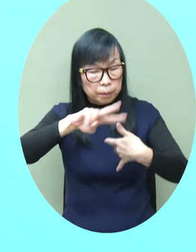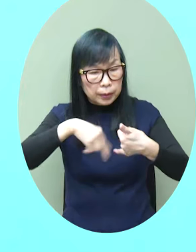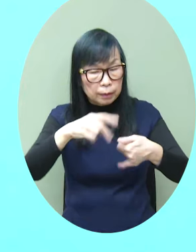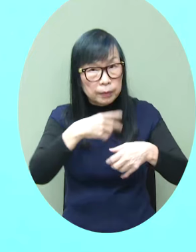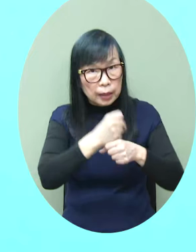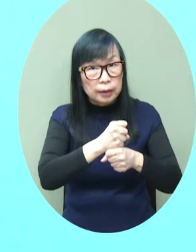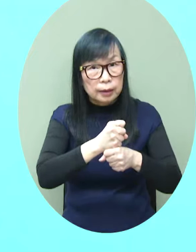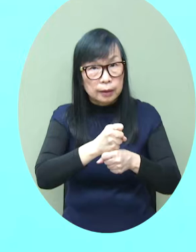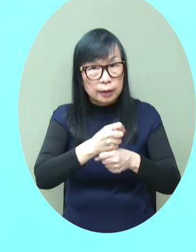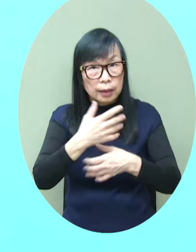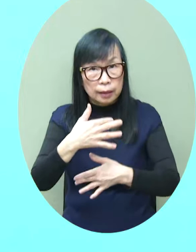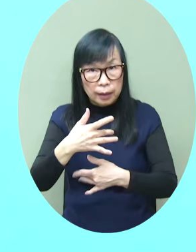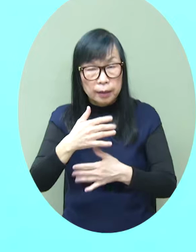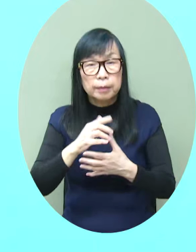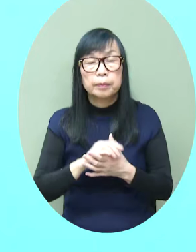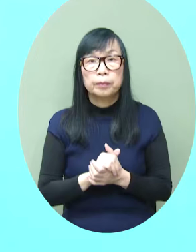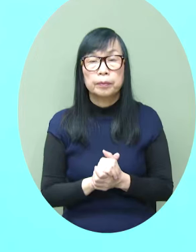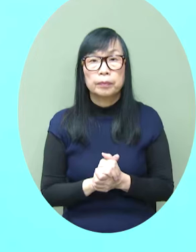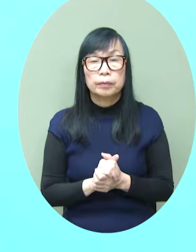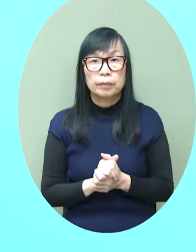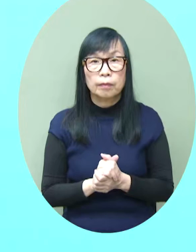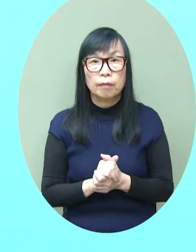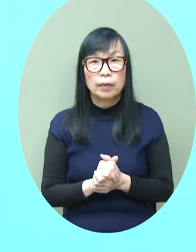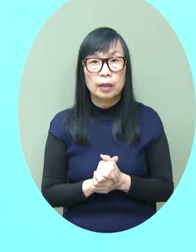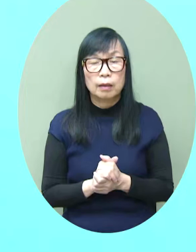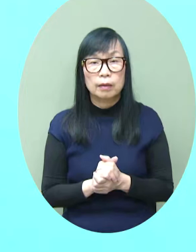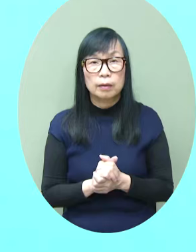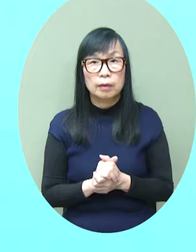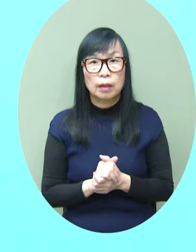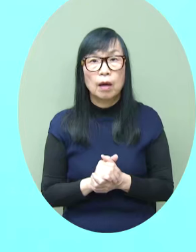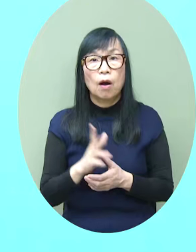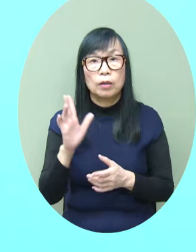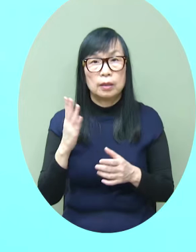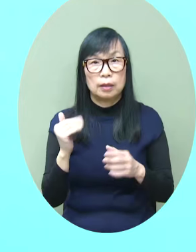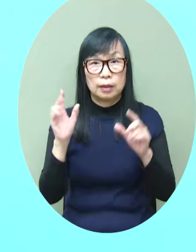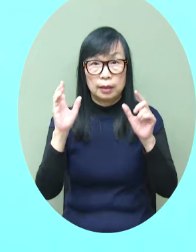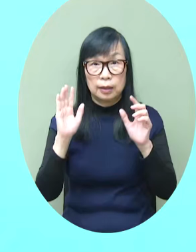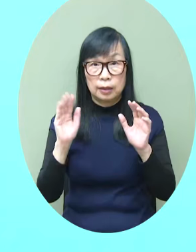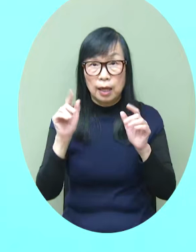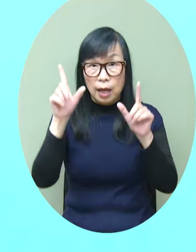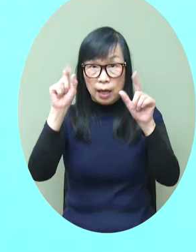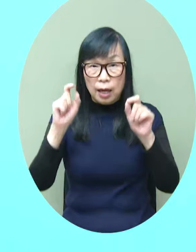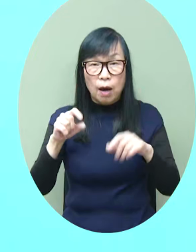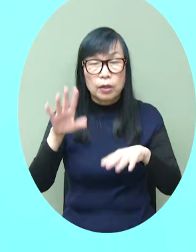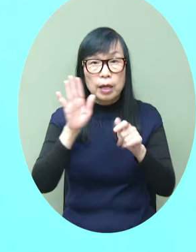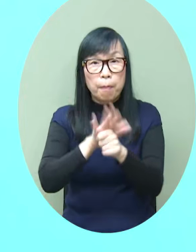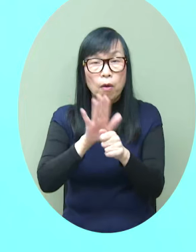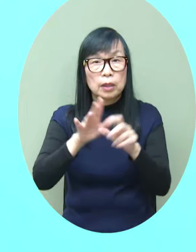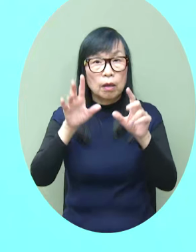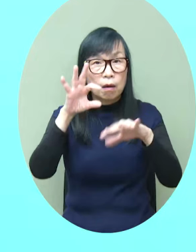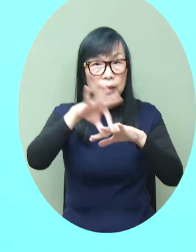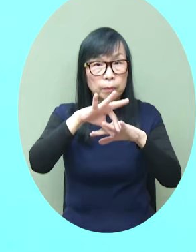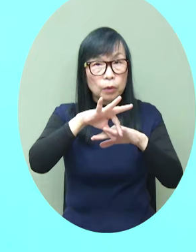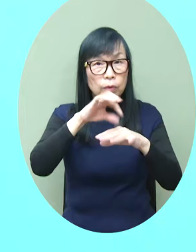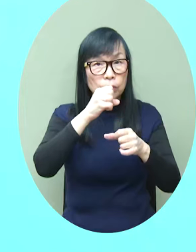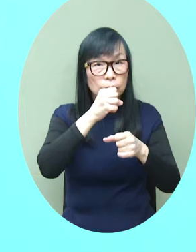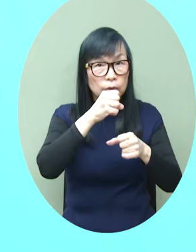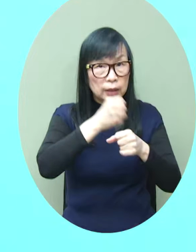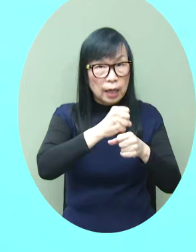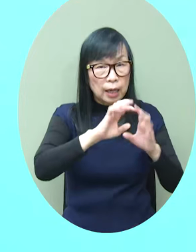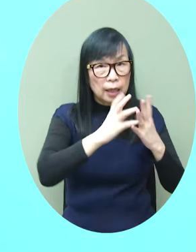of provide much relief to the financial sector. But the current situation is we have not yet reached that stage, whether